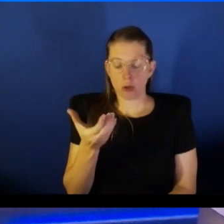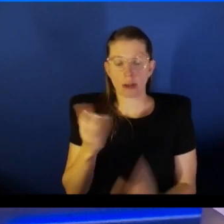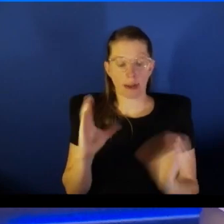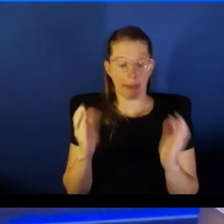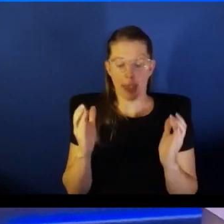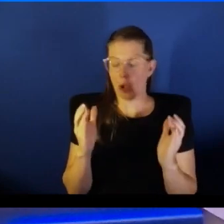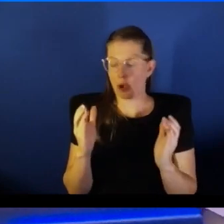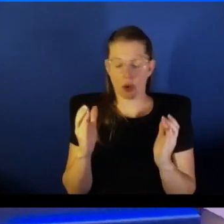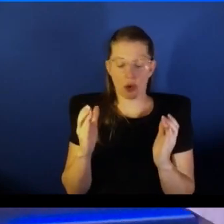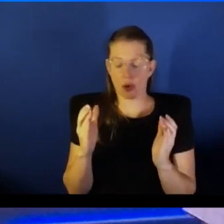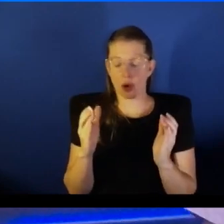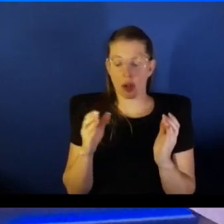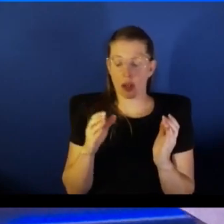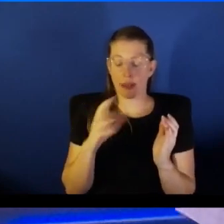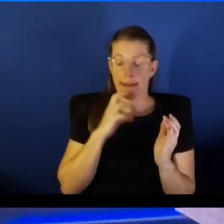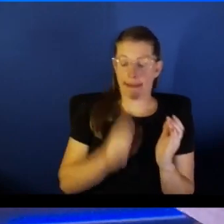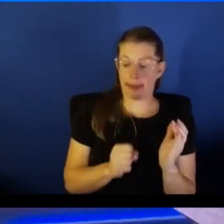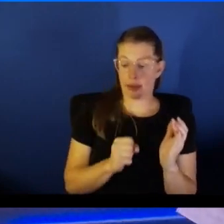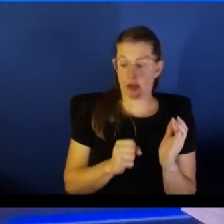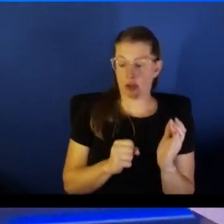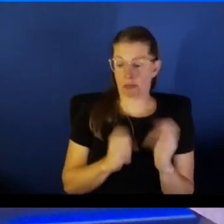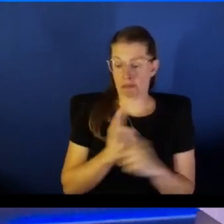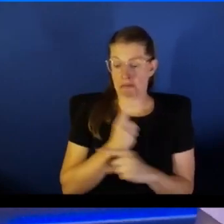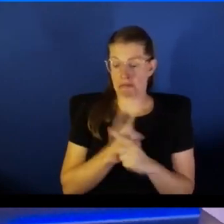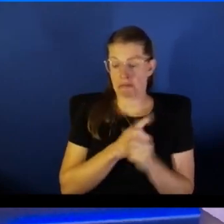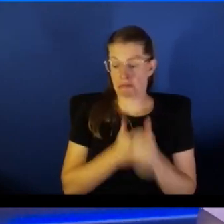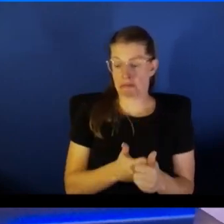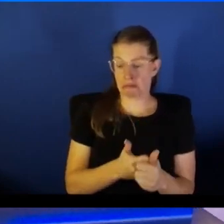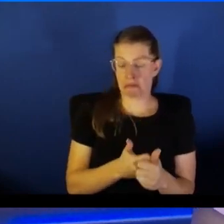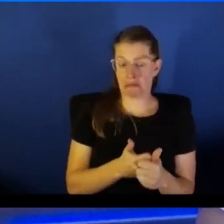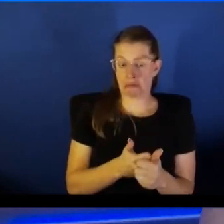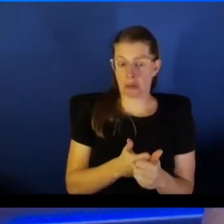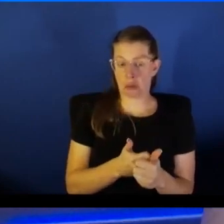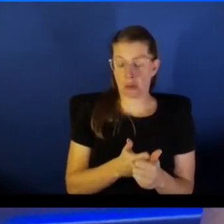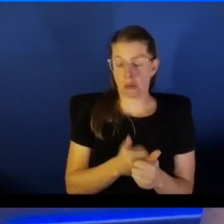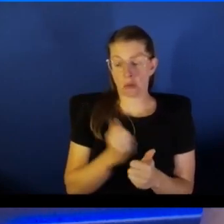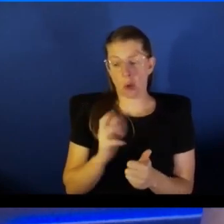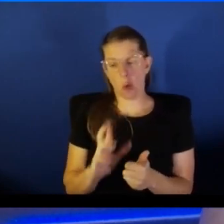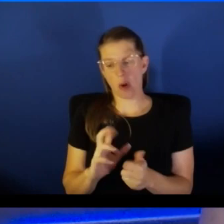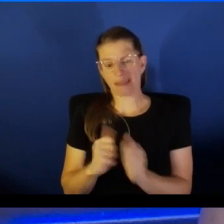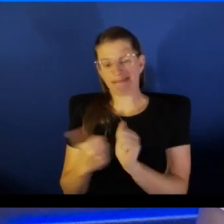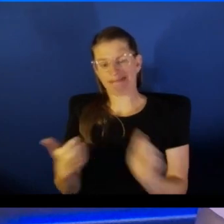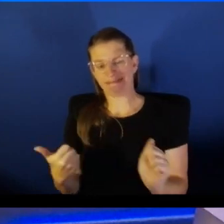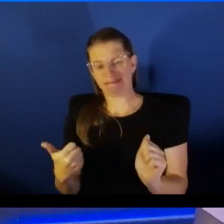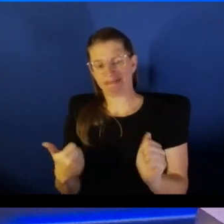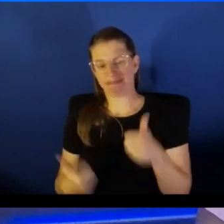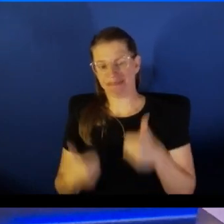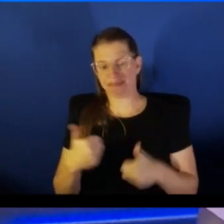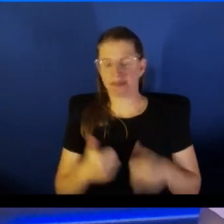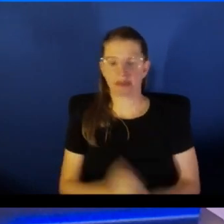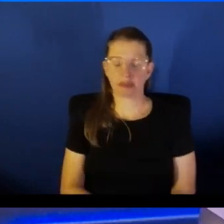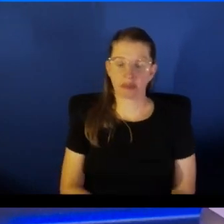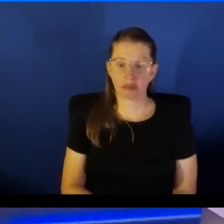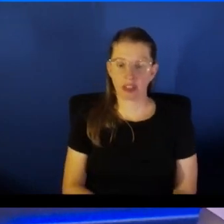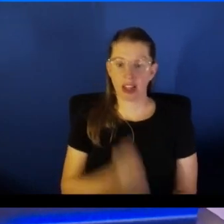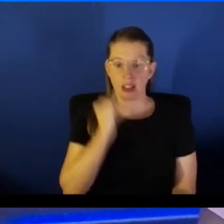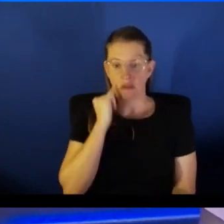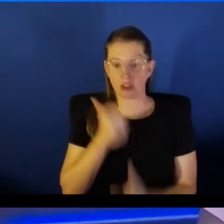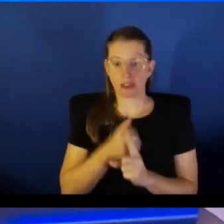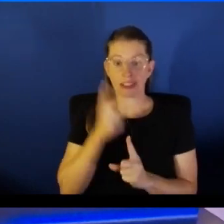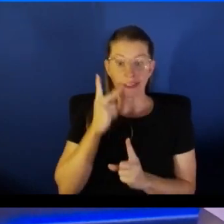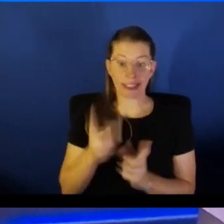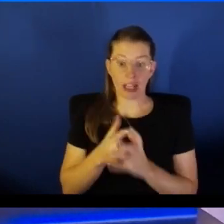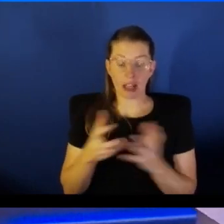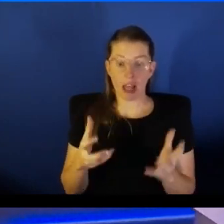this age, whether your children is doing things that they are supposed to do. And that, I think that's a great tool. If you see a lot of the signs